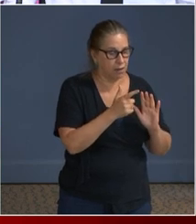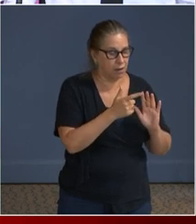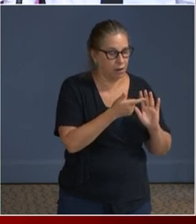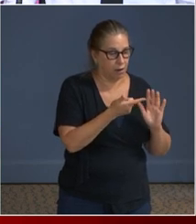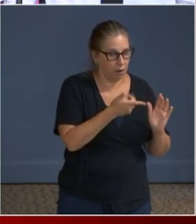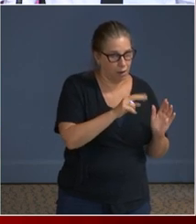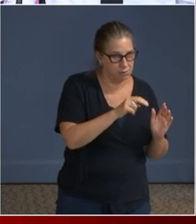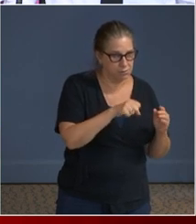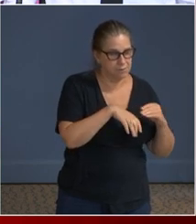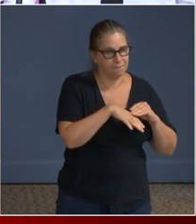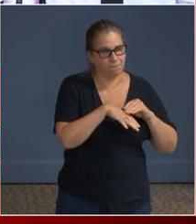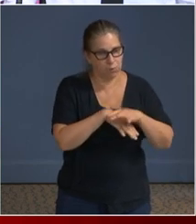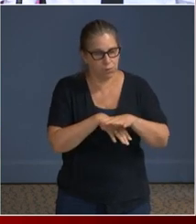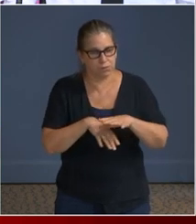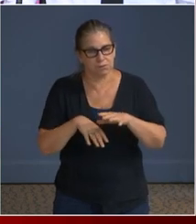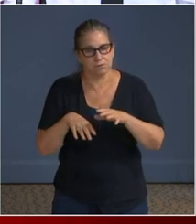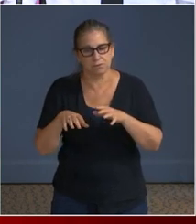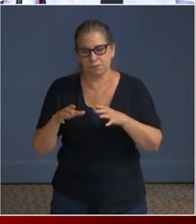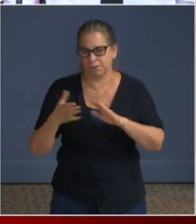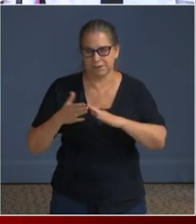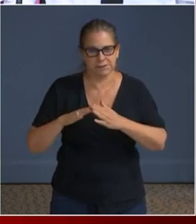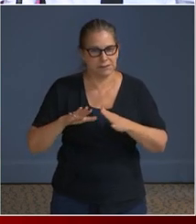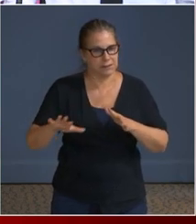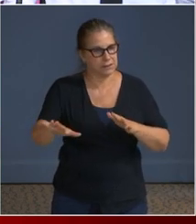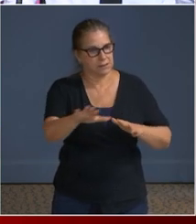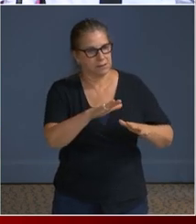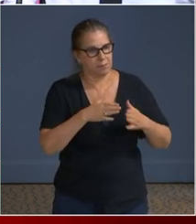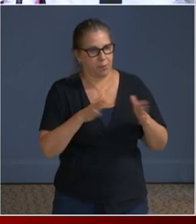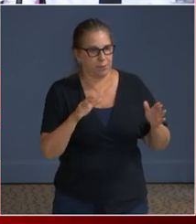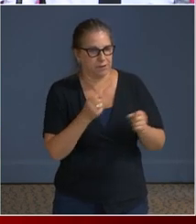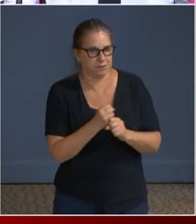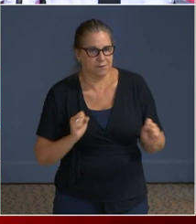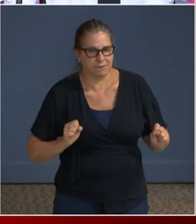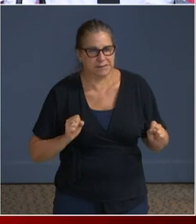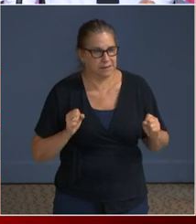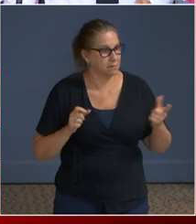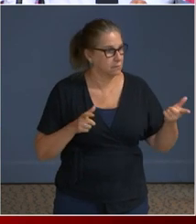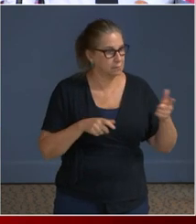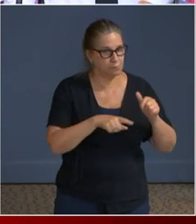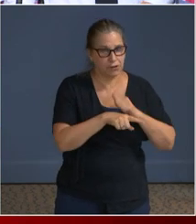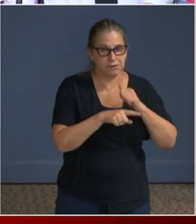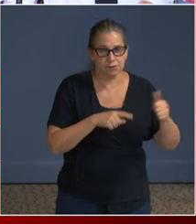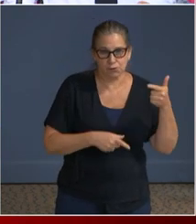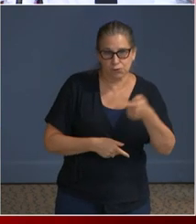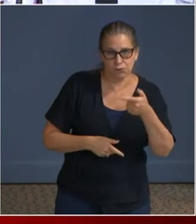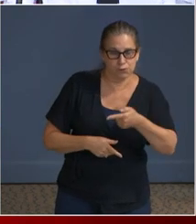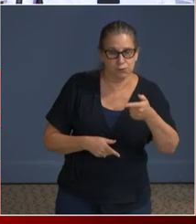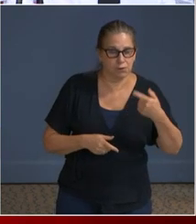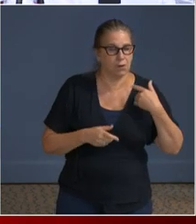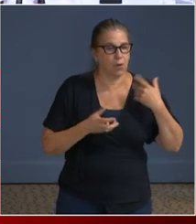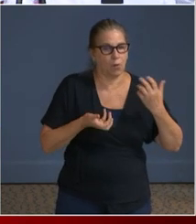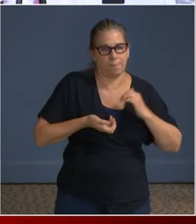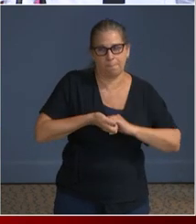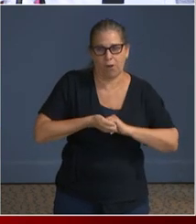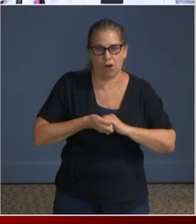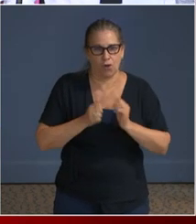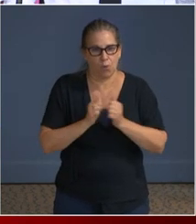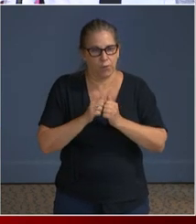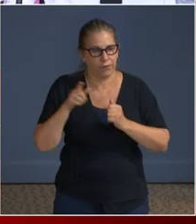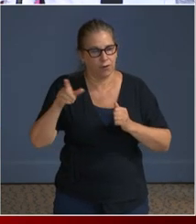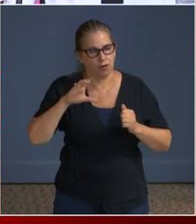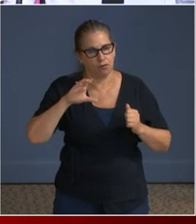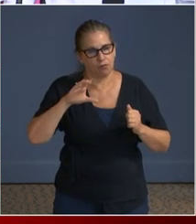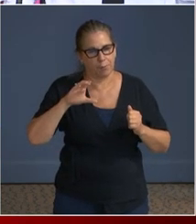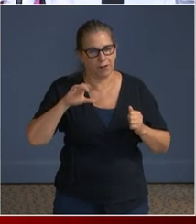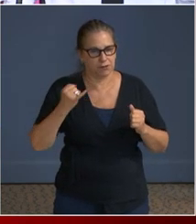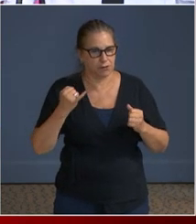victims and the gunshot homicides in our city. So I'm hopeful that collectively we can work towards